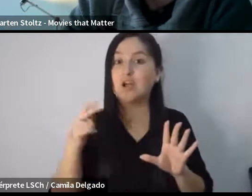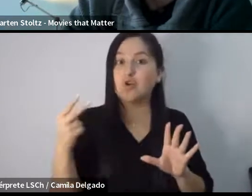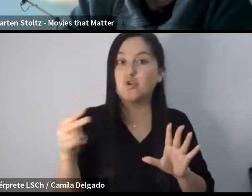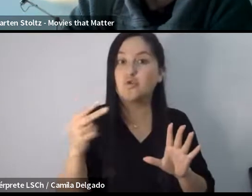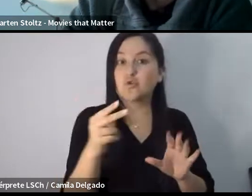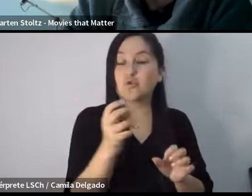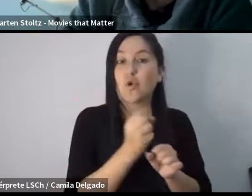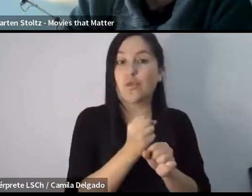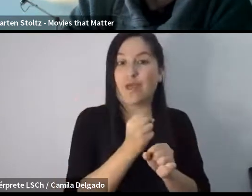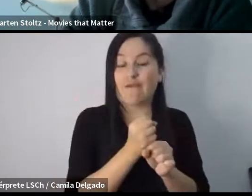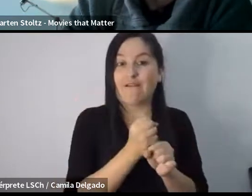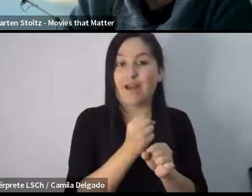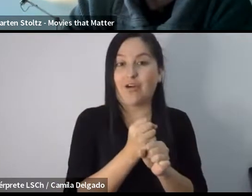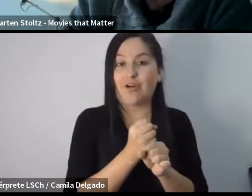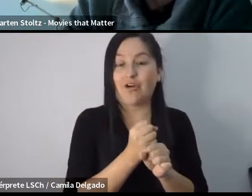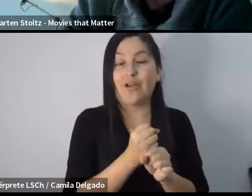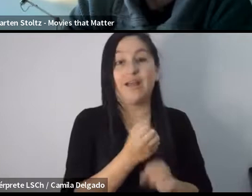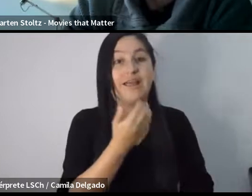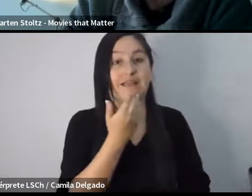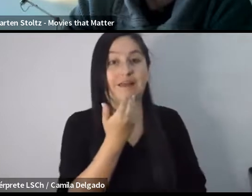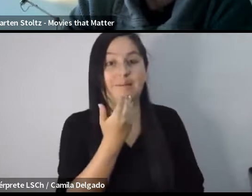reflecting.